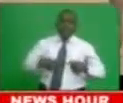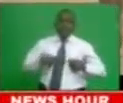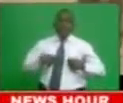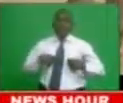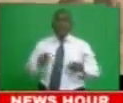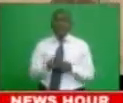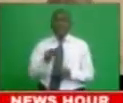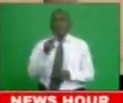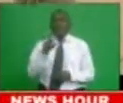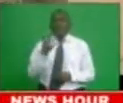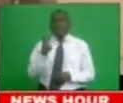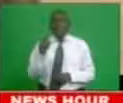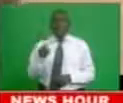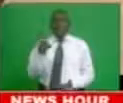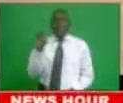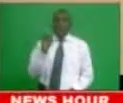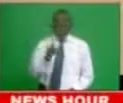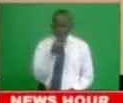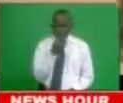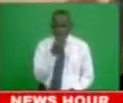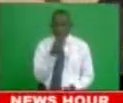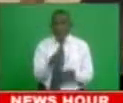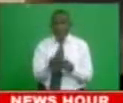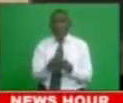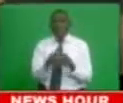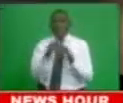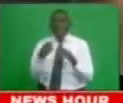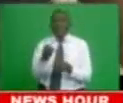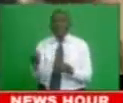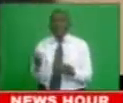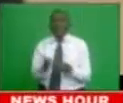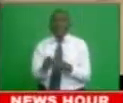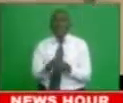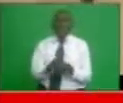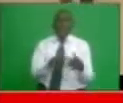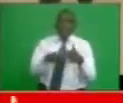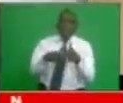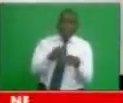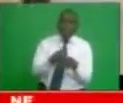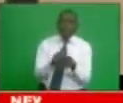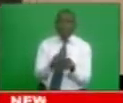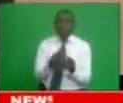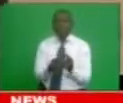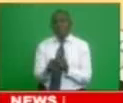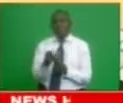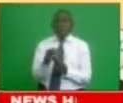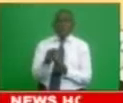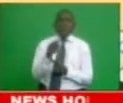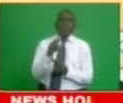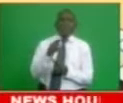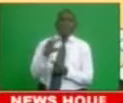about 26.5%. Finishings and household equipment and routine maintenance, which recorded a rate of